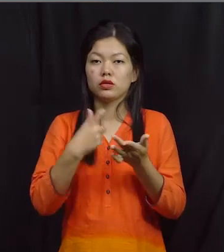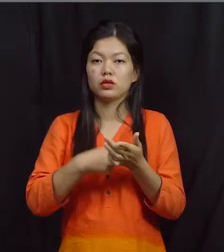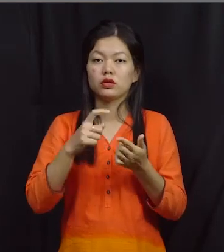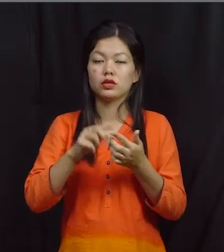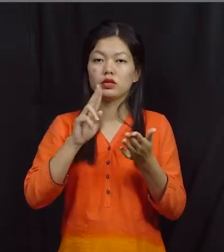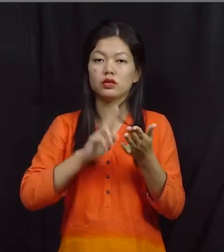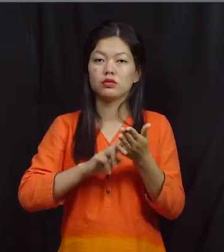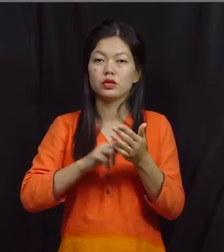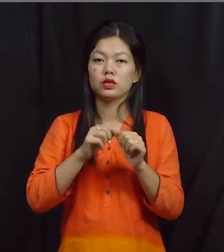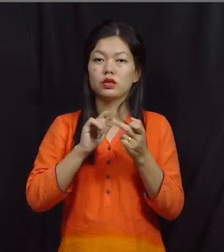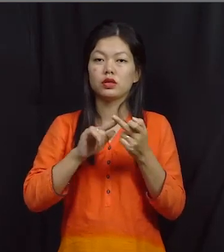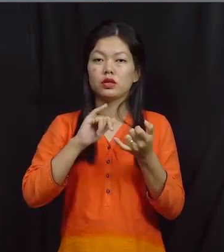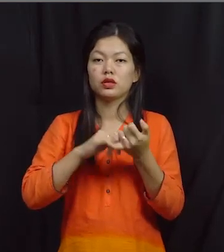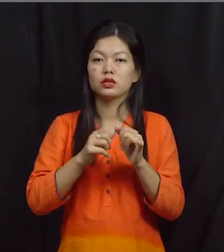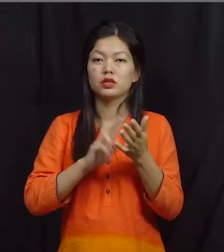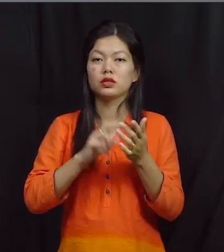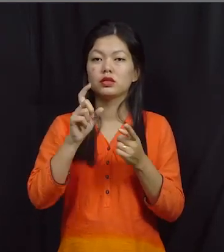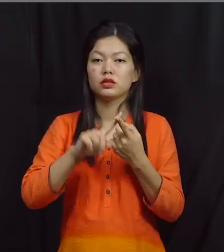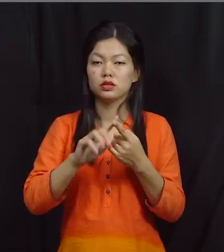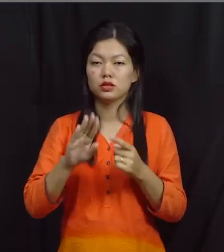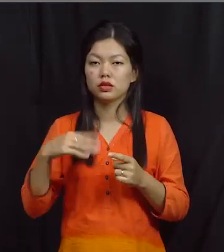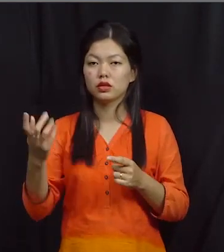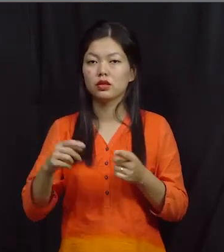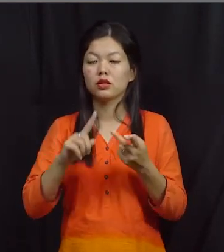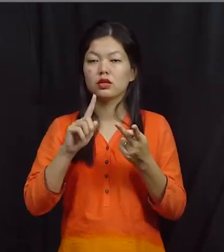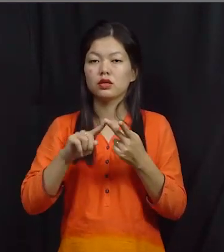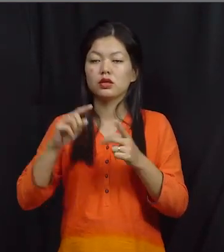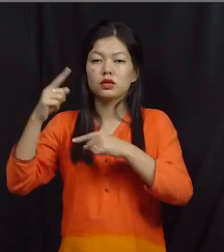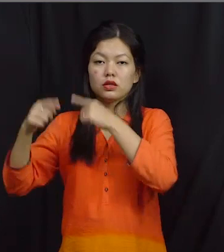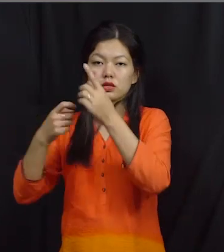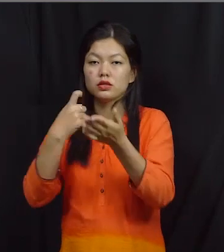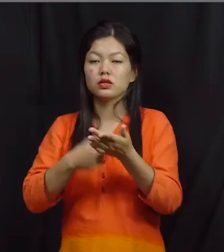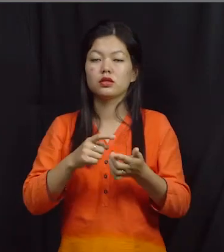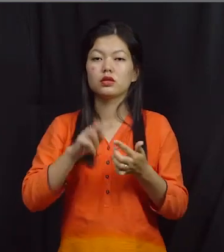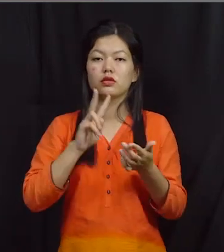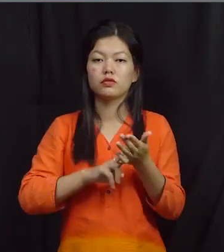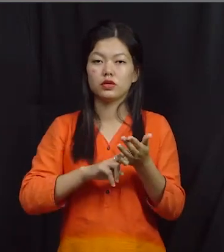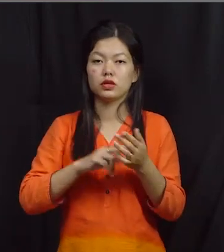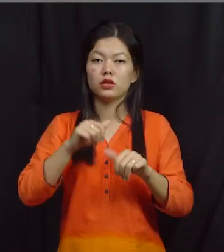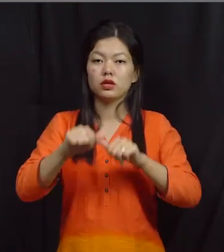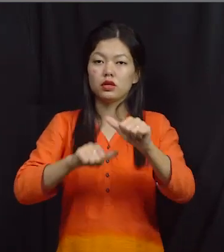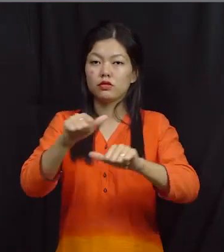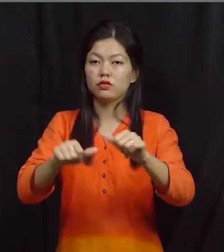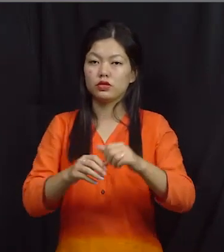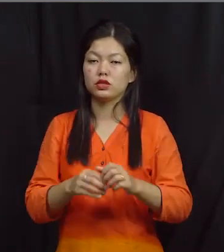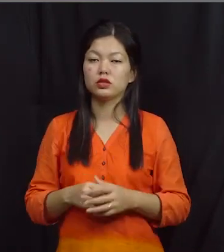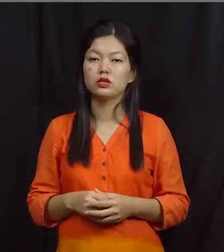after Renaissance and Industrial Revolution, the technological advancement, the scientific